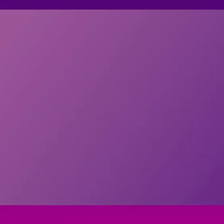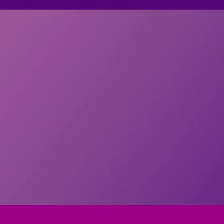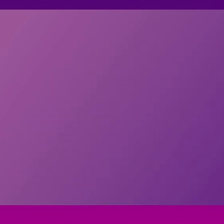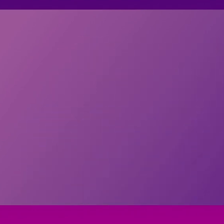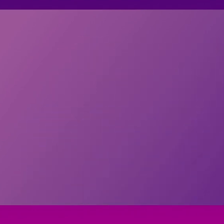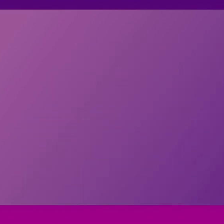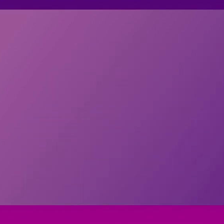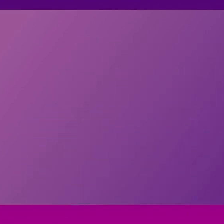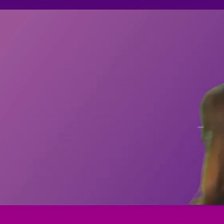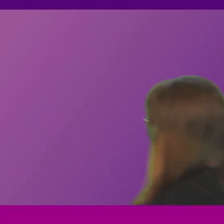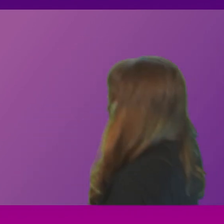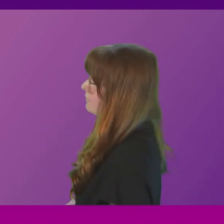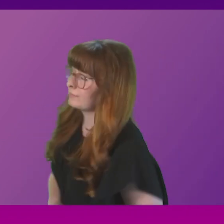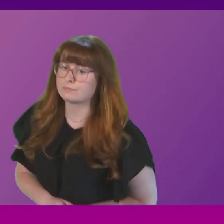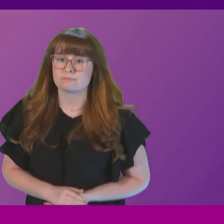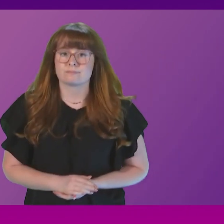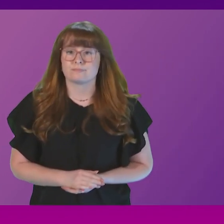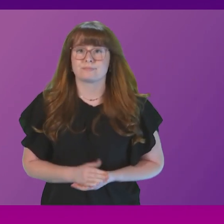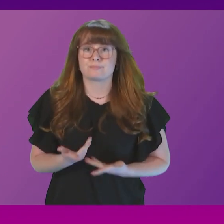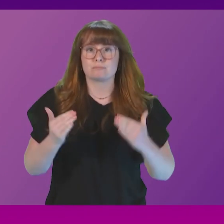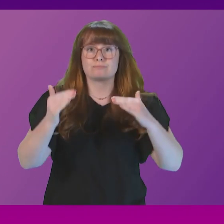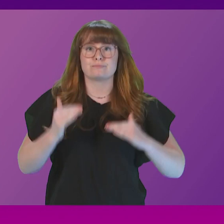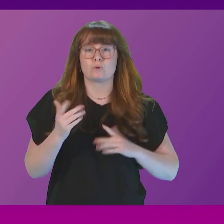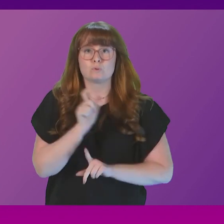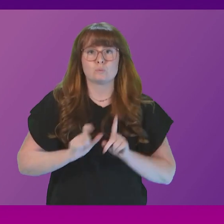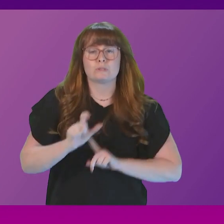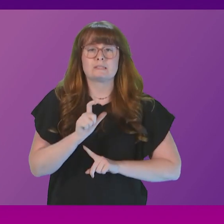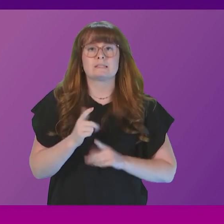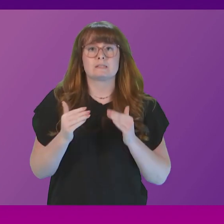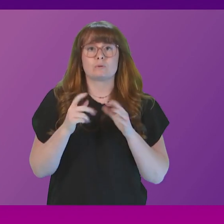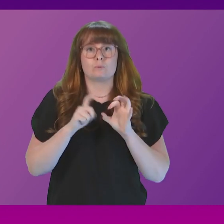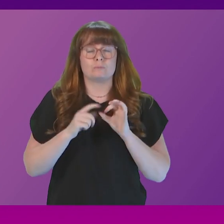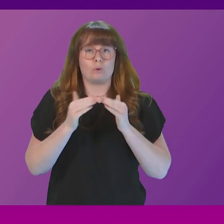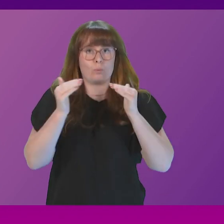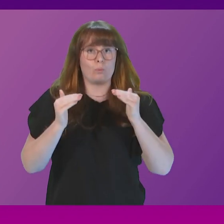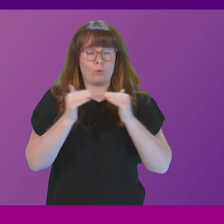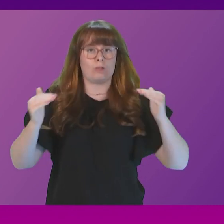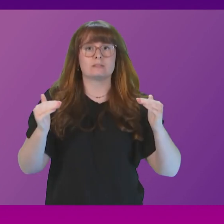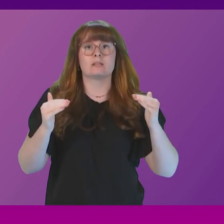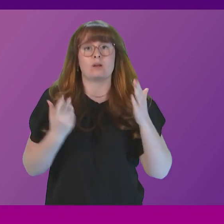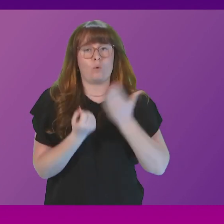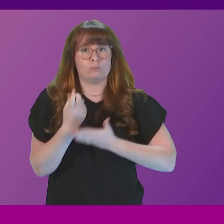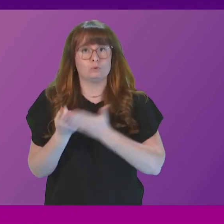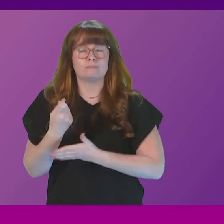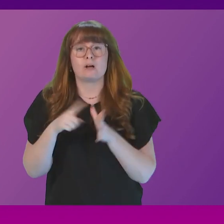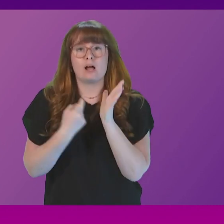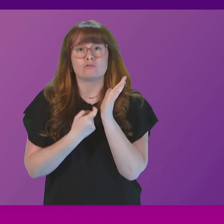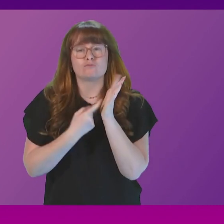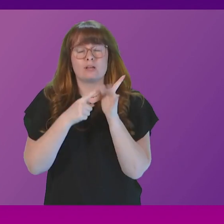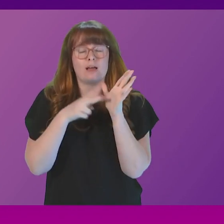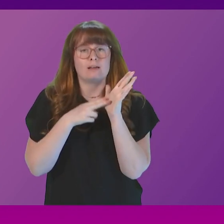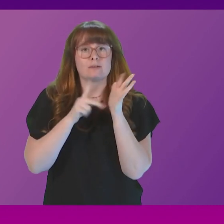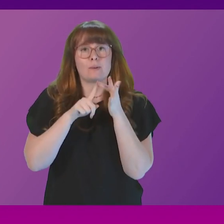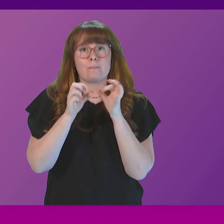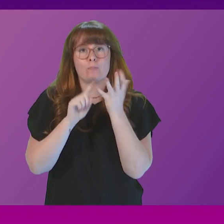into the themes of community equality and opportunity. And with that, I'm going to invite Ali-Anne Burgess, Convener of Local Government, Housing and Planning